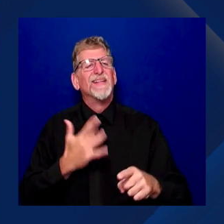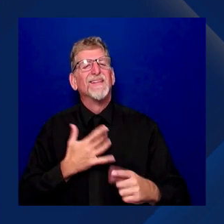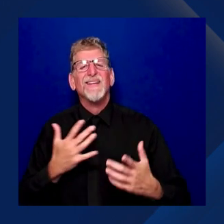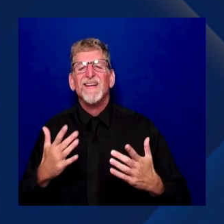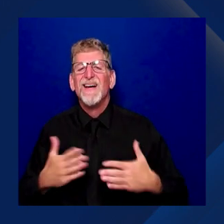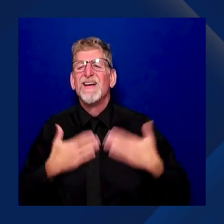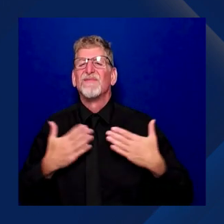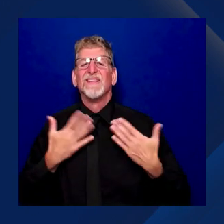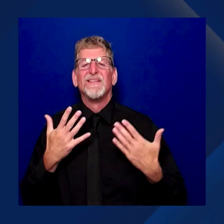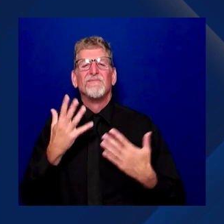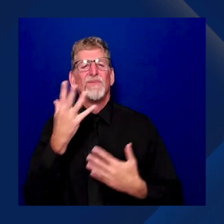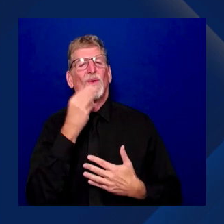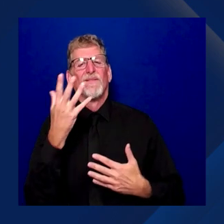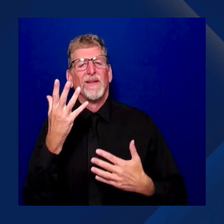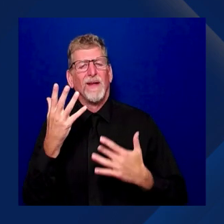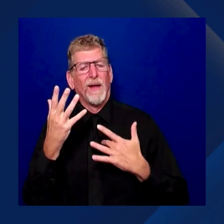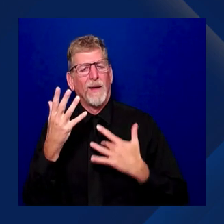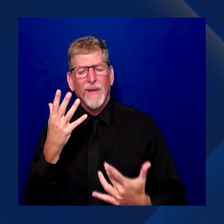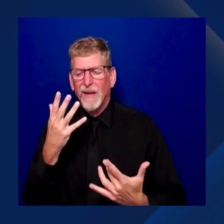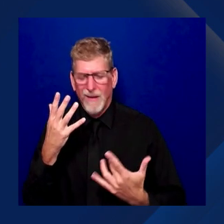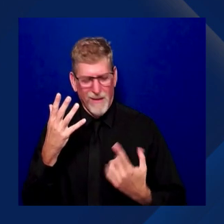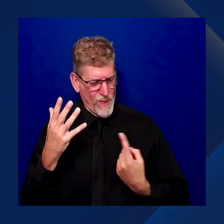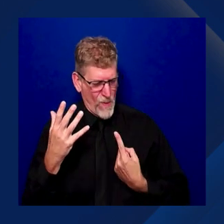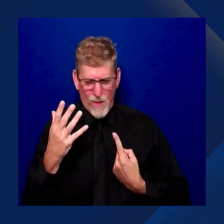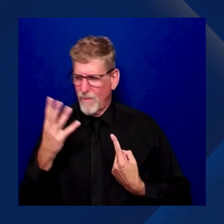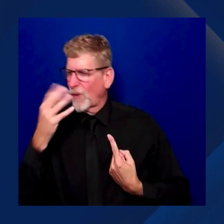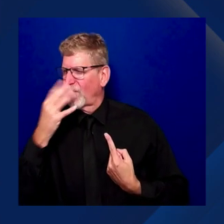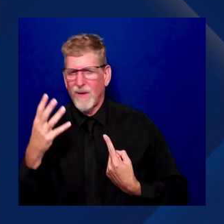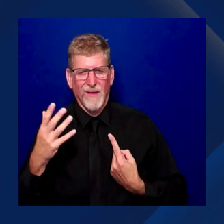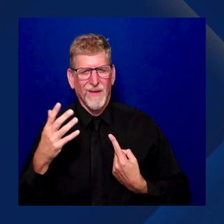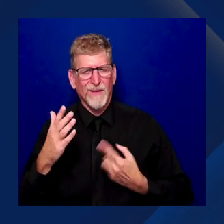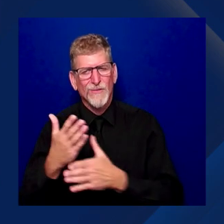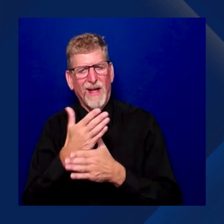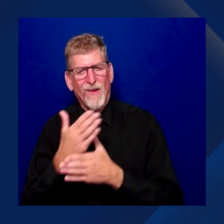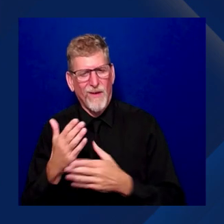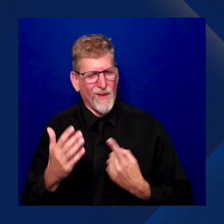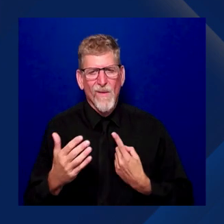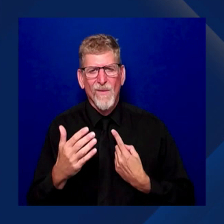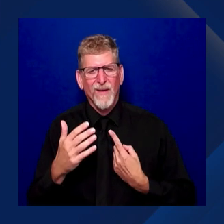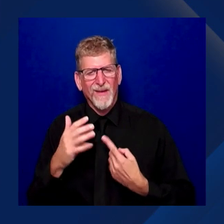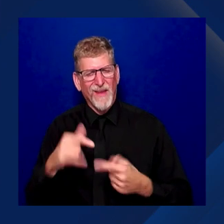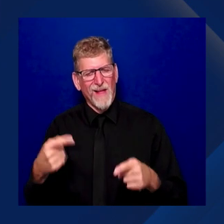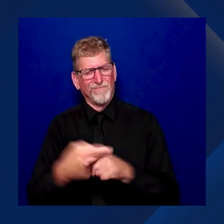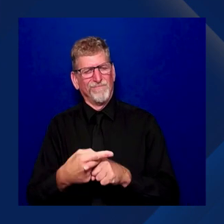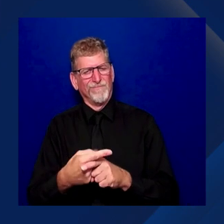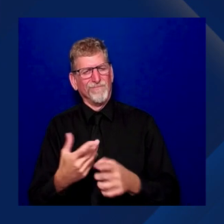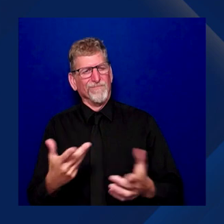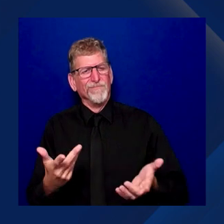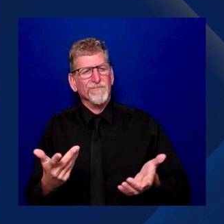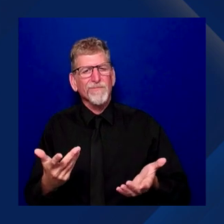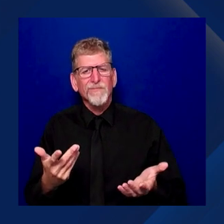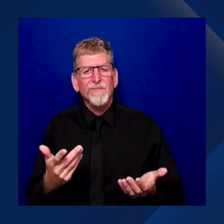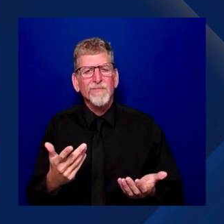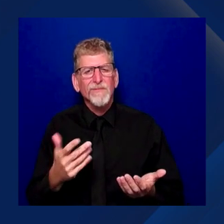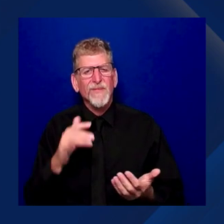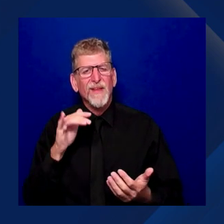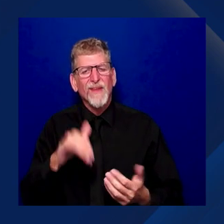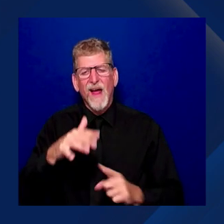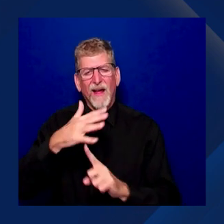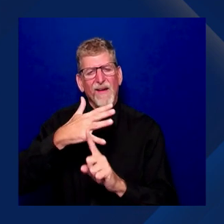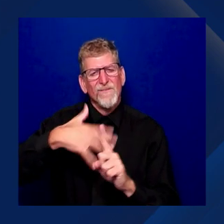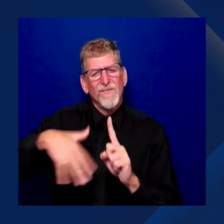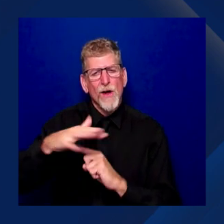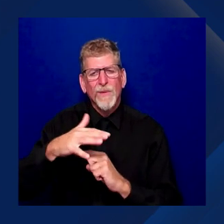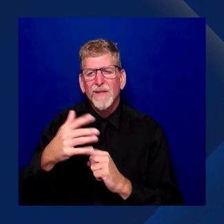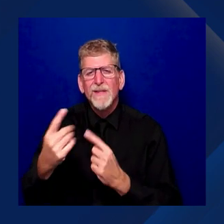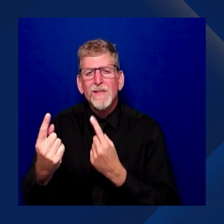And in particular, when women are in that setting where they're talking with a physician or talking with a